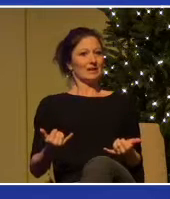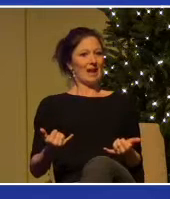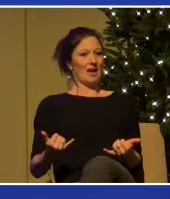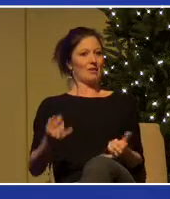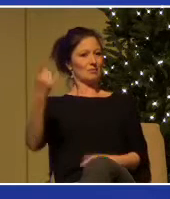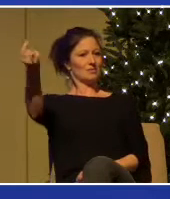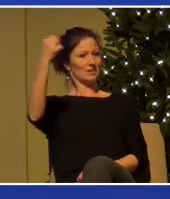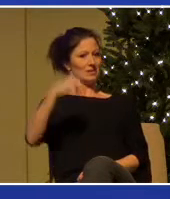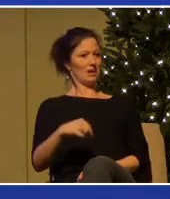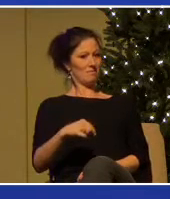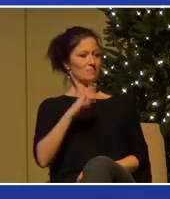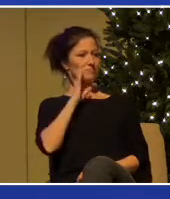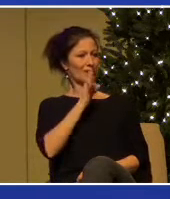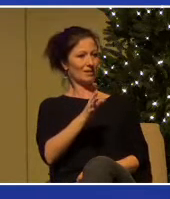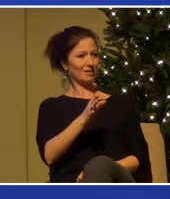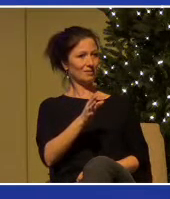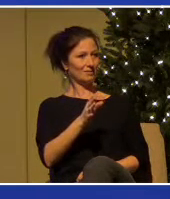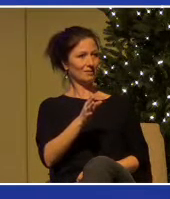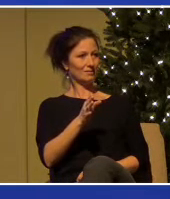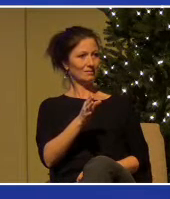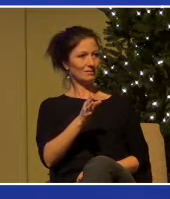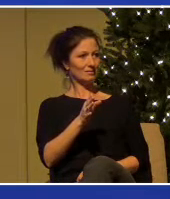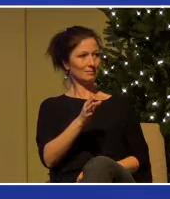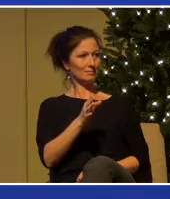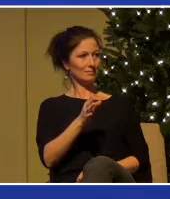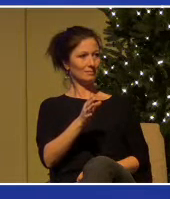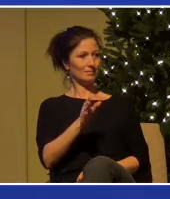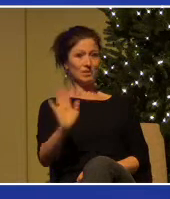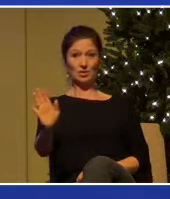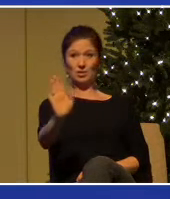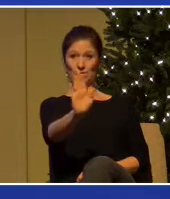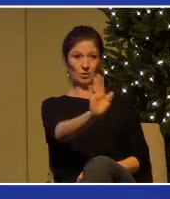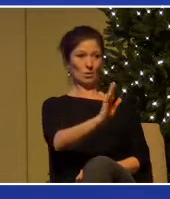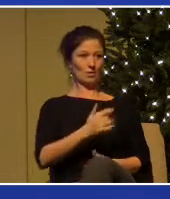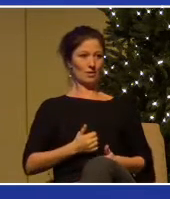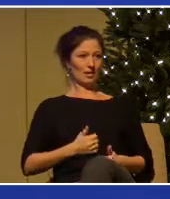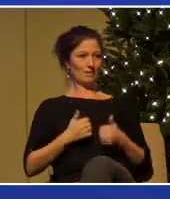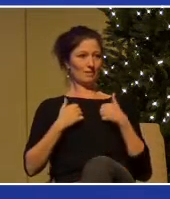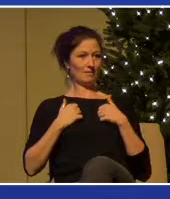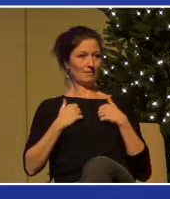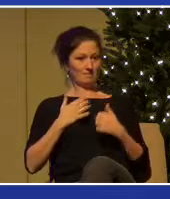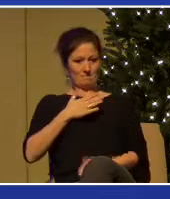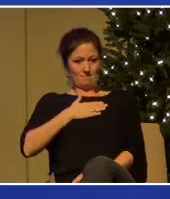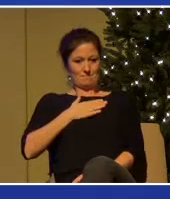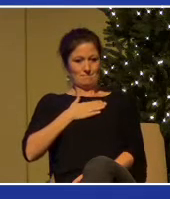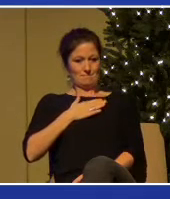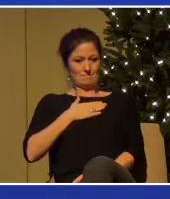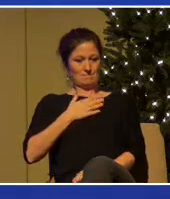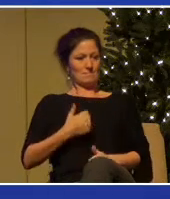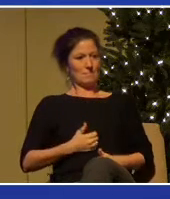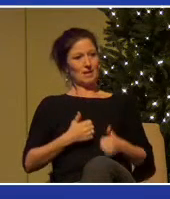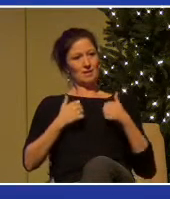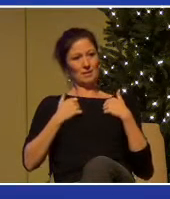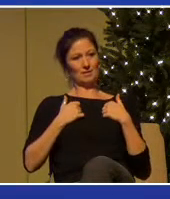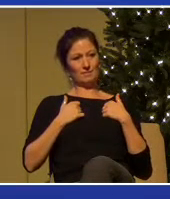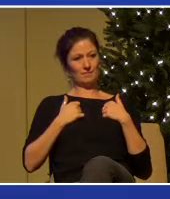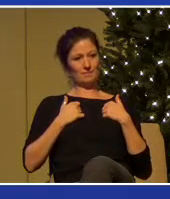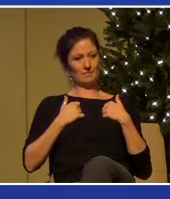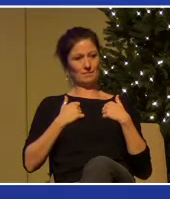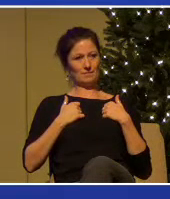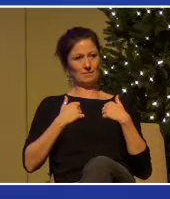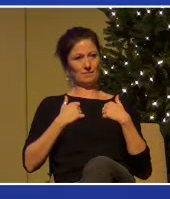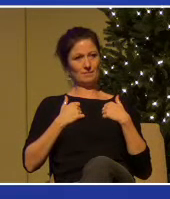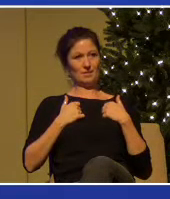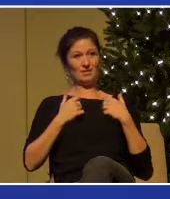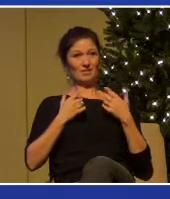comes in the present, in your life, in my life, in the lives of